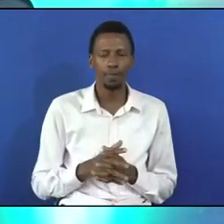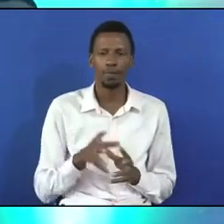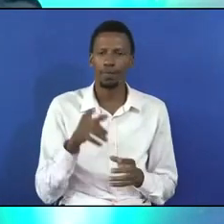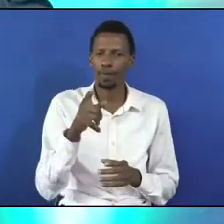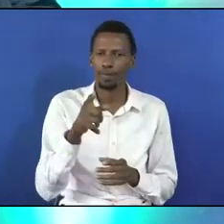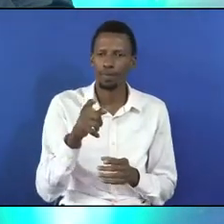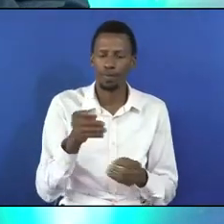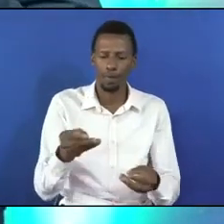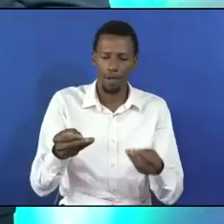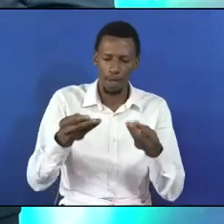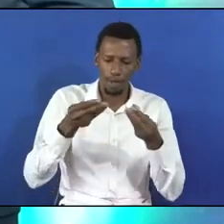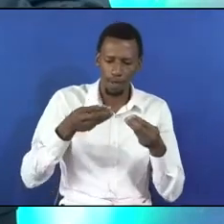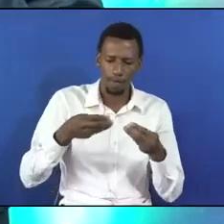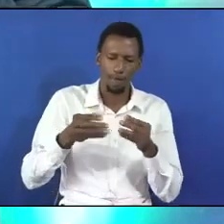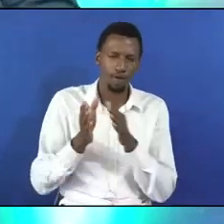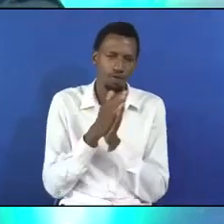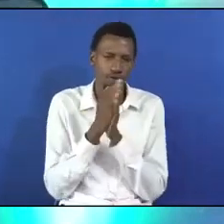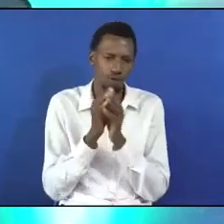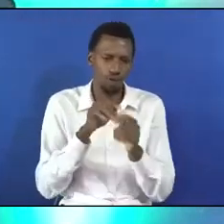that gives us the beginning